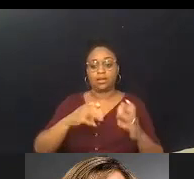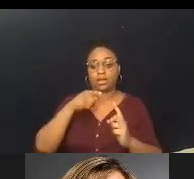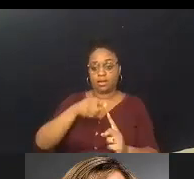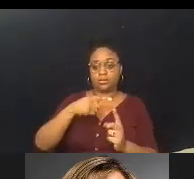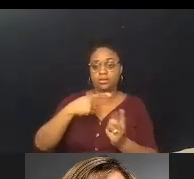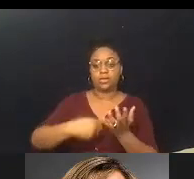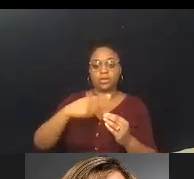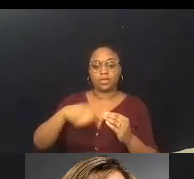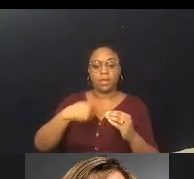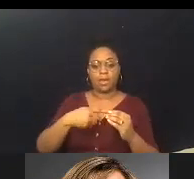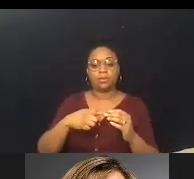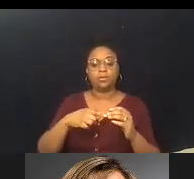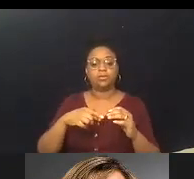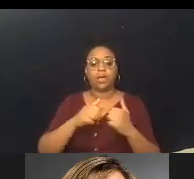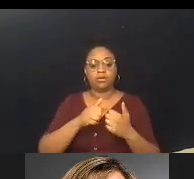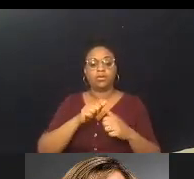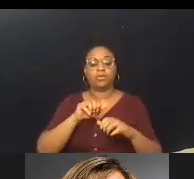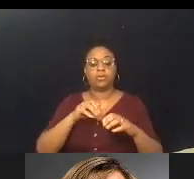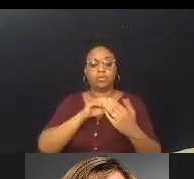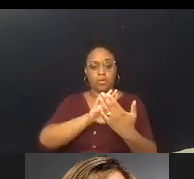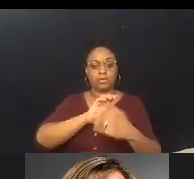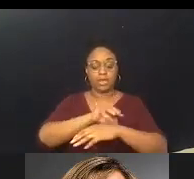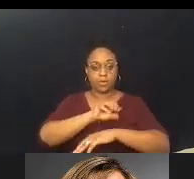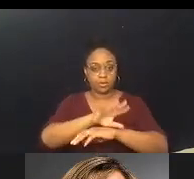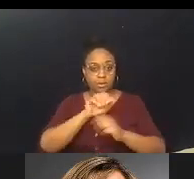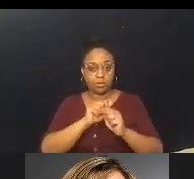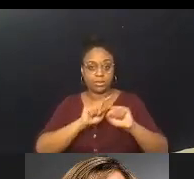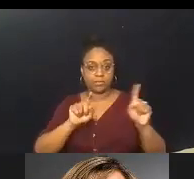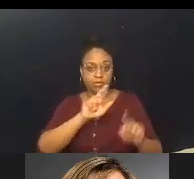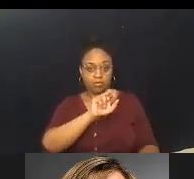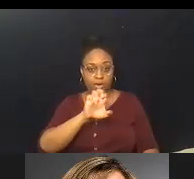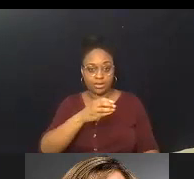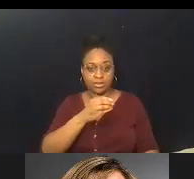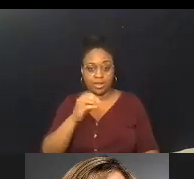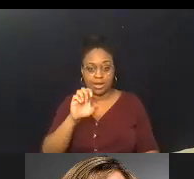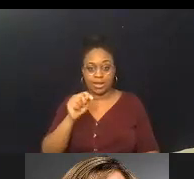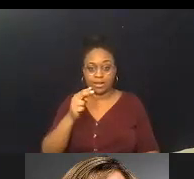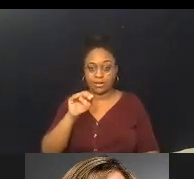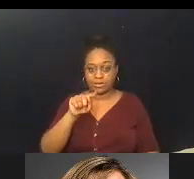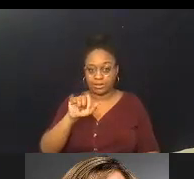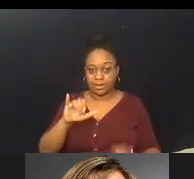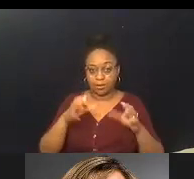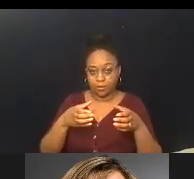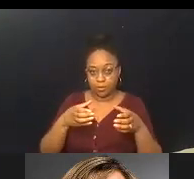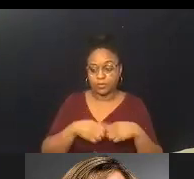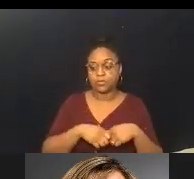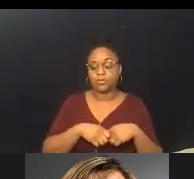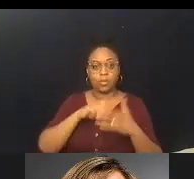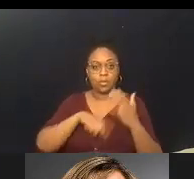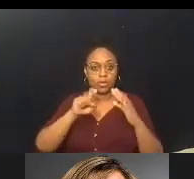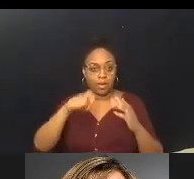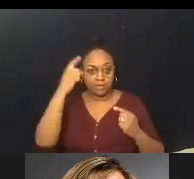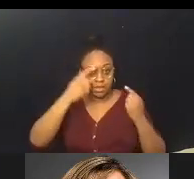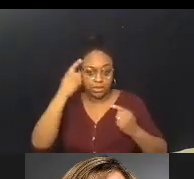different racial groups, as well as different ethnicities and considerations in the context